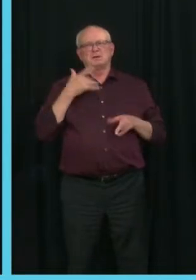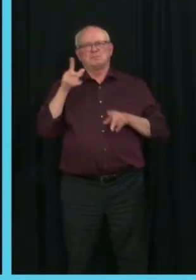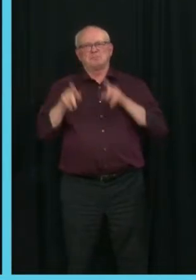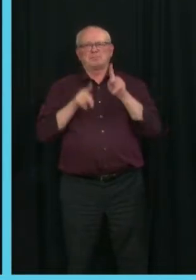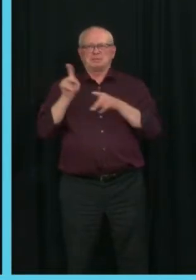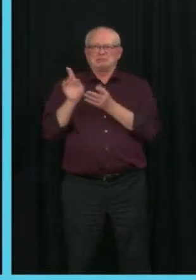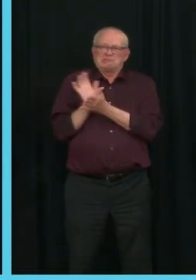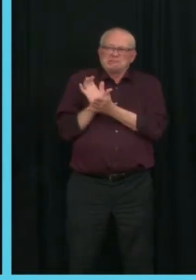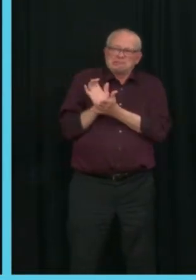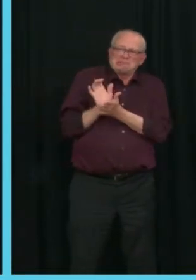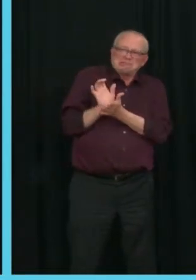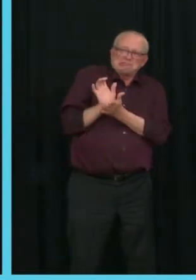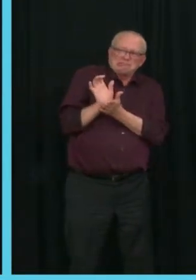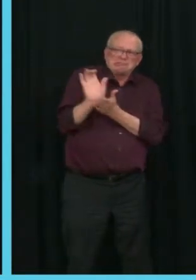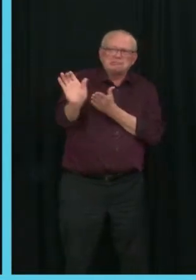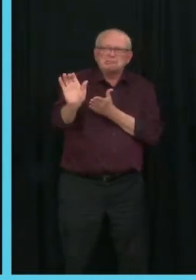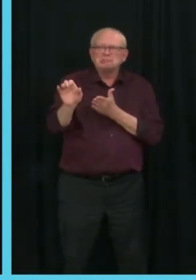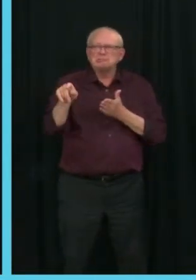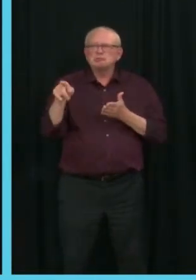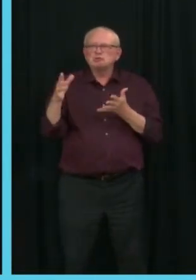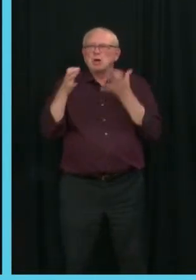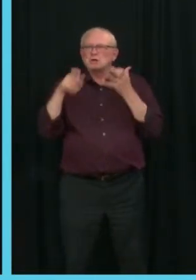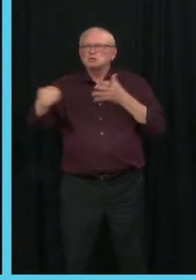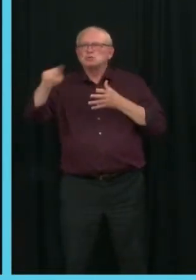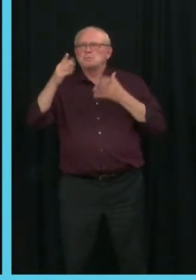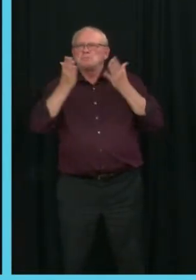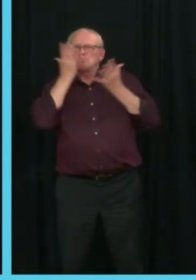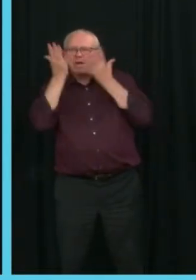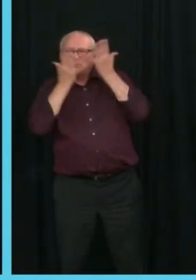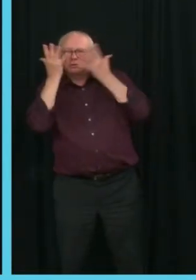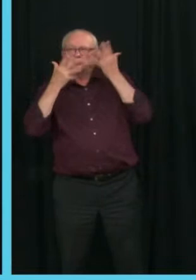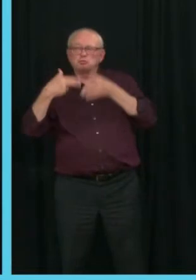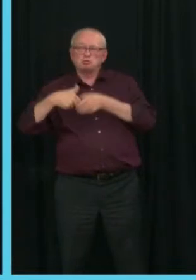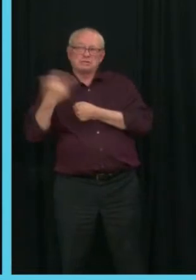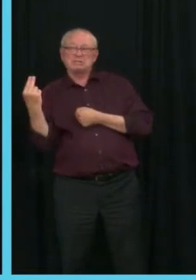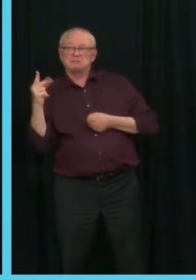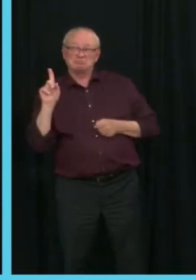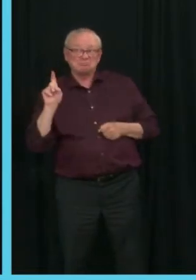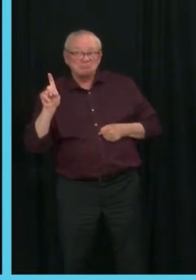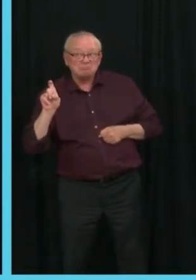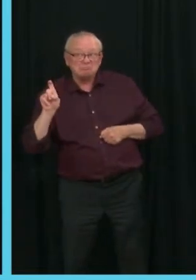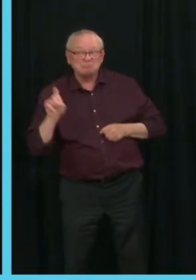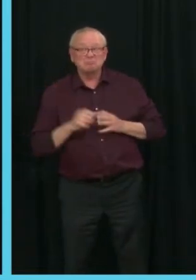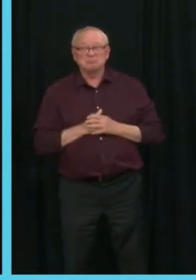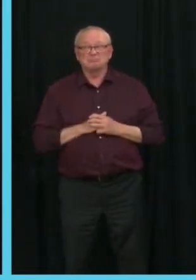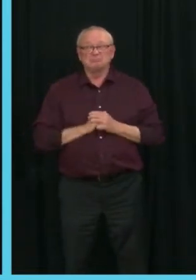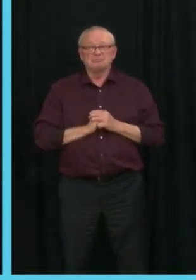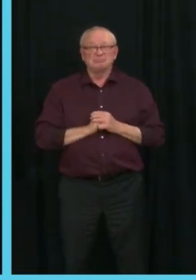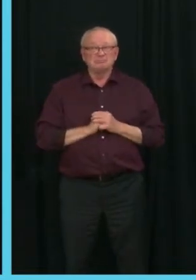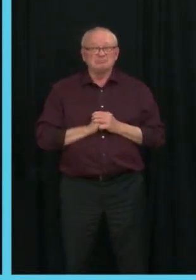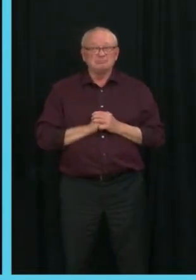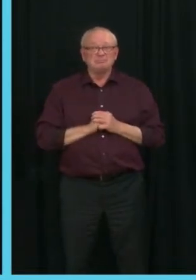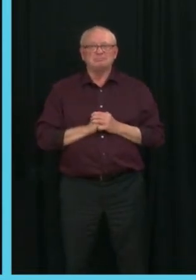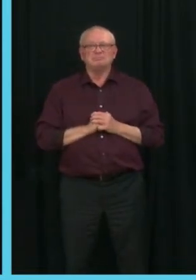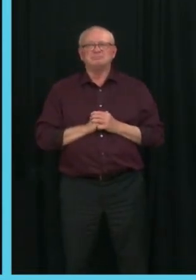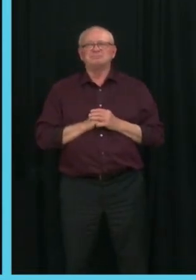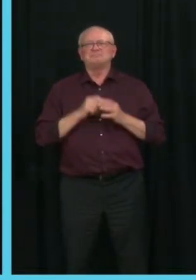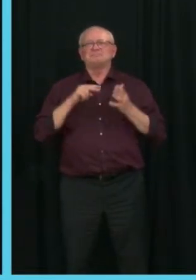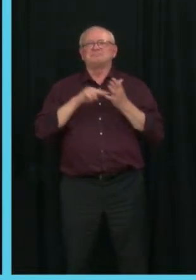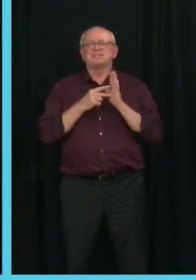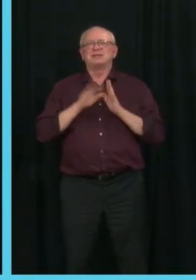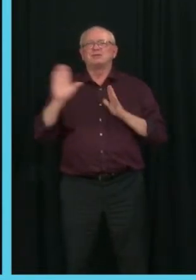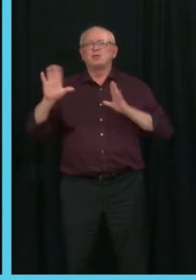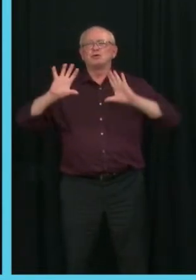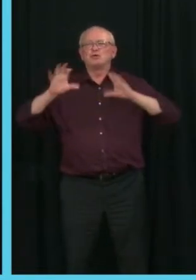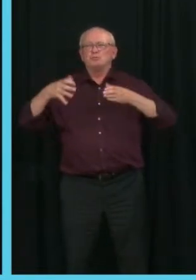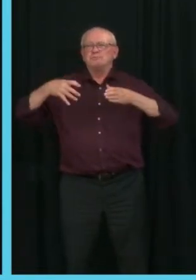have to quit? And is it really a sign of a kind of deterioration of caucus discipline, to say the least? Well, there's no